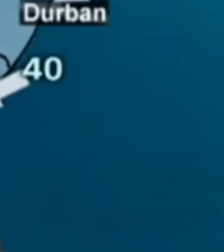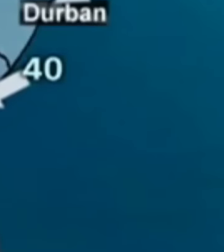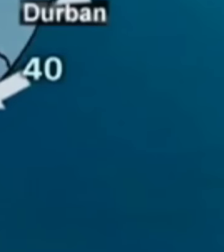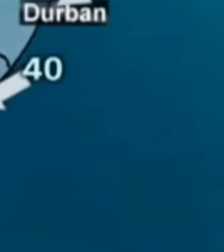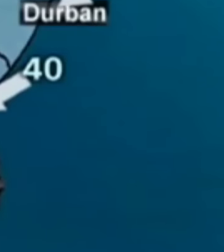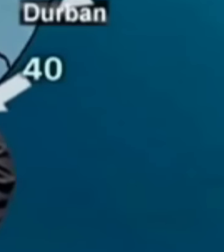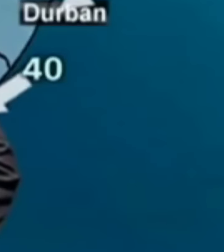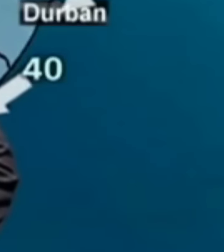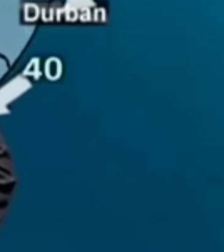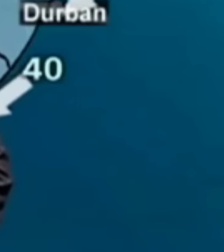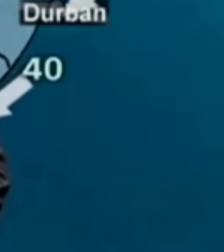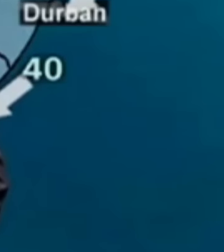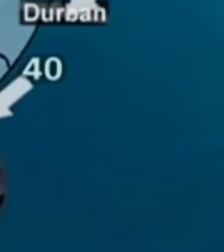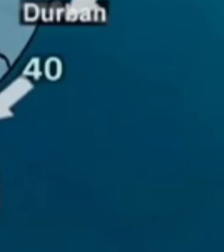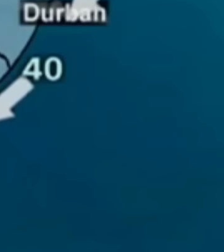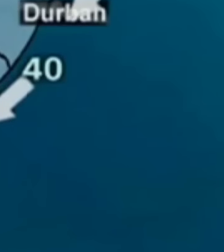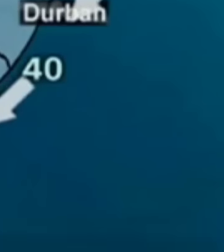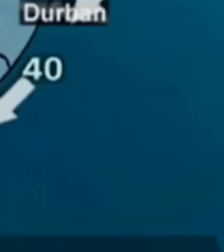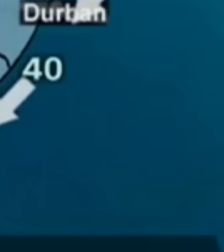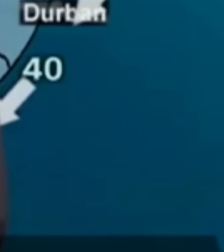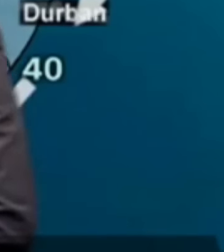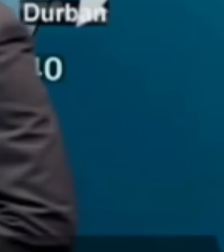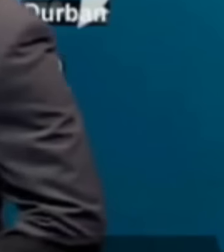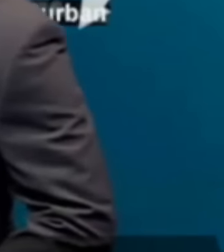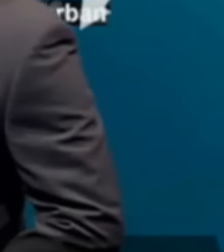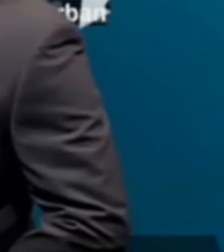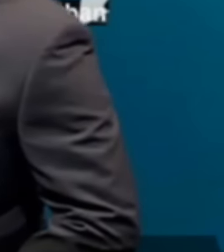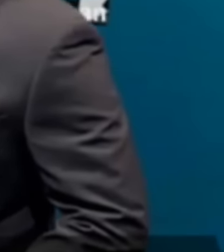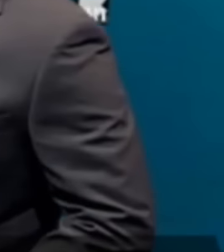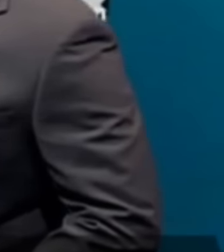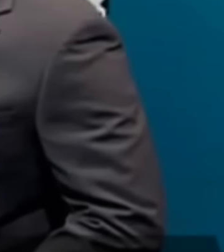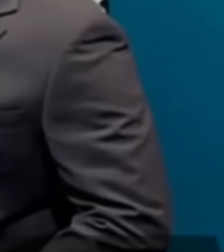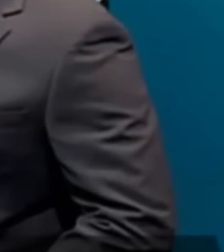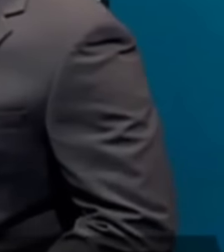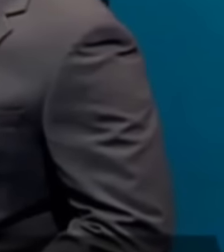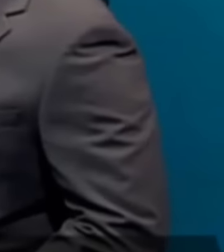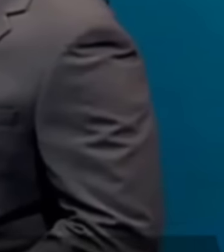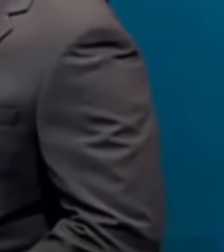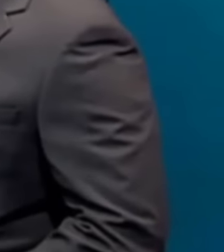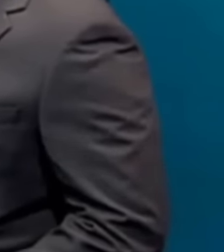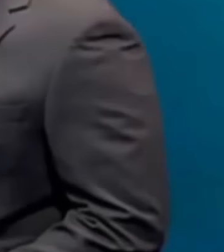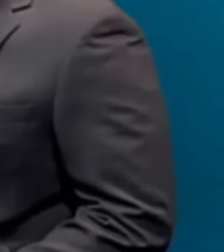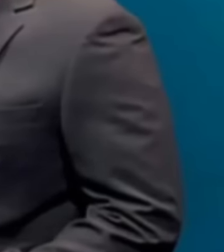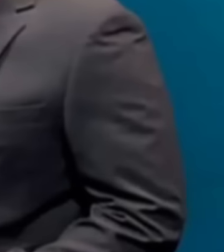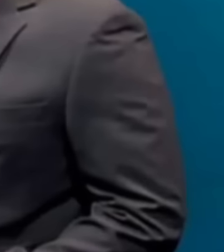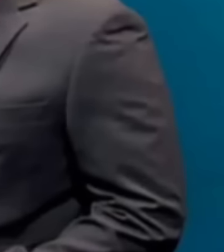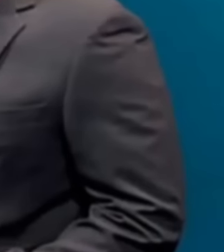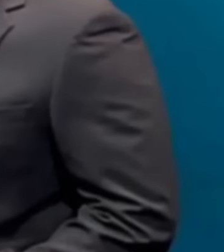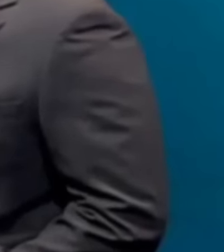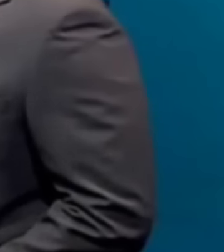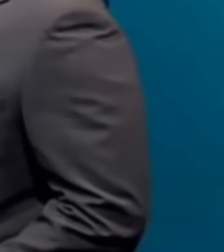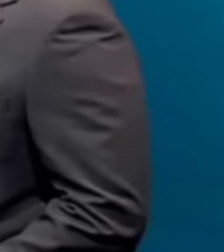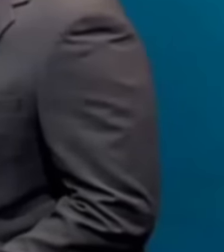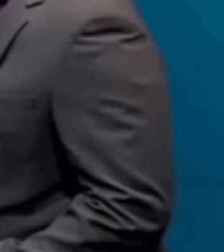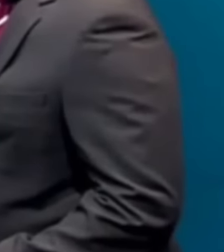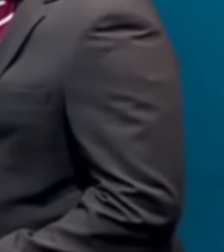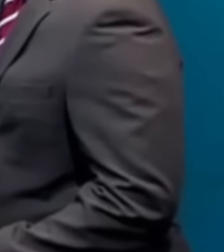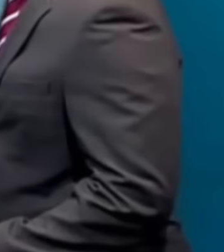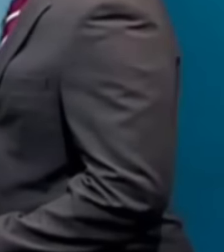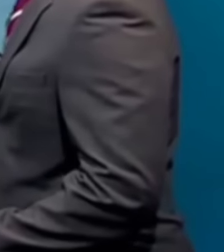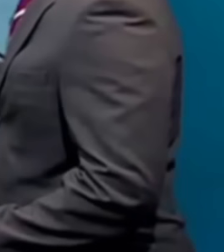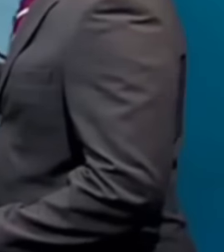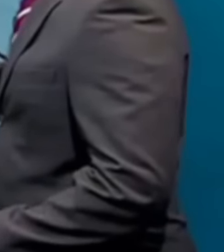Khaiteri ke le boa ba bui marume ho tsa bolipi la simbre jena o shebile hona ka pa boprima ka pa le boa ho tjalo ka pa shebela ha o dipeletse beletse ntle fela le hore